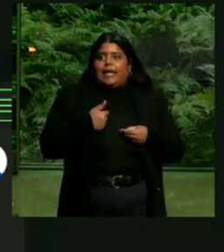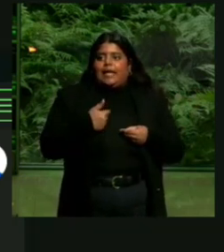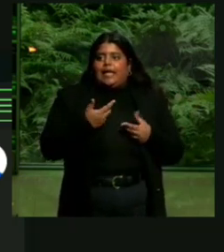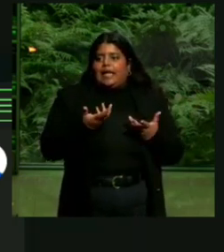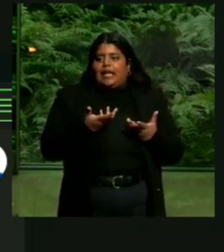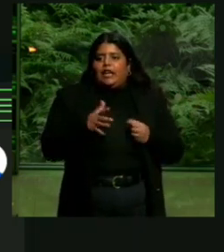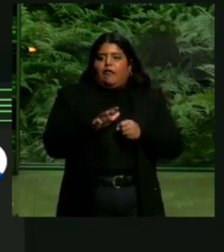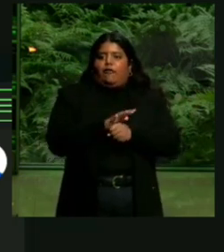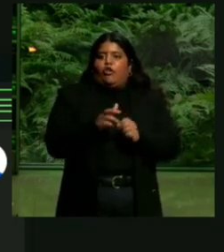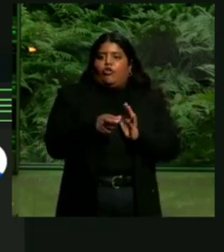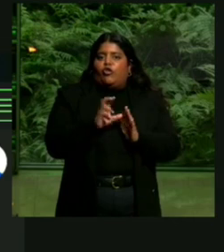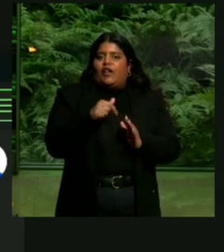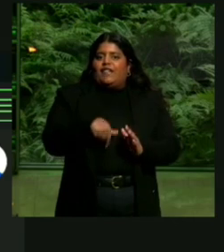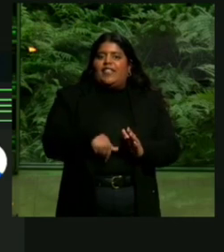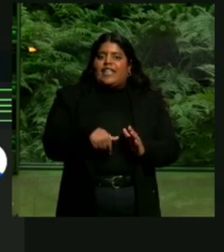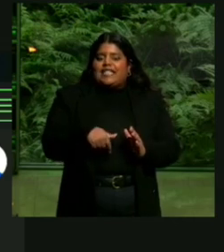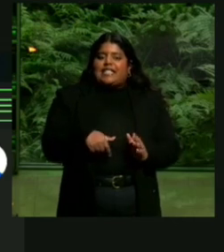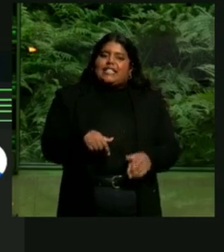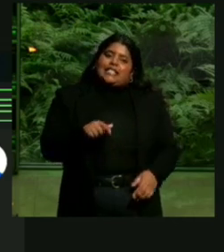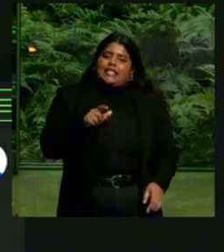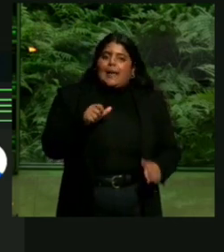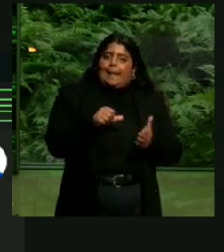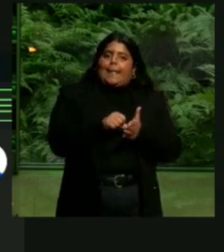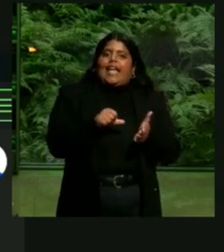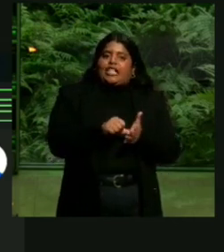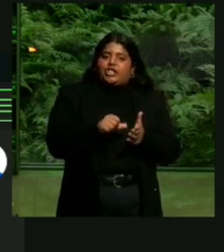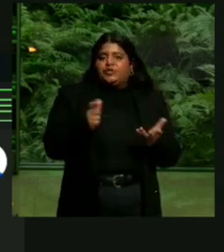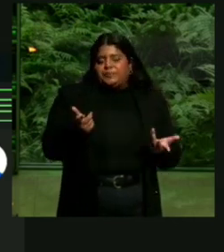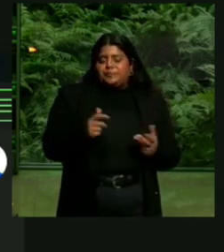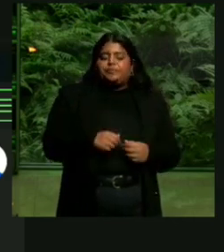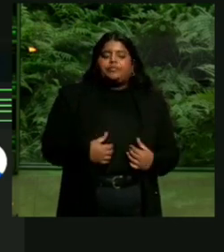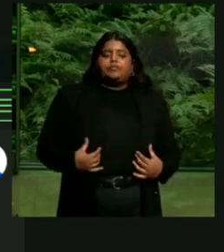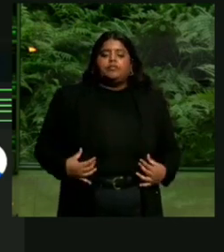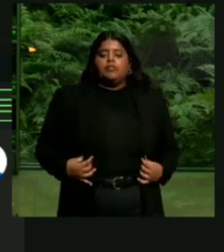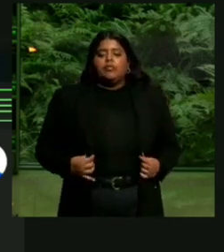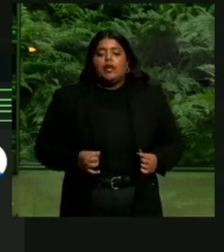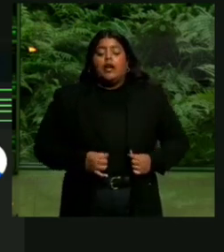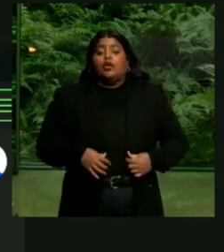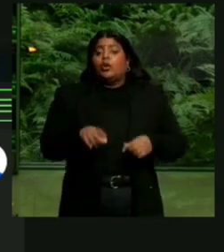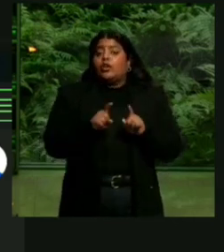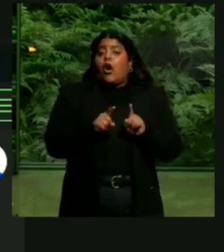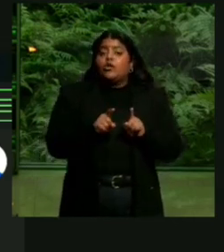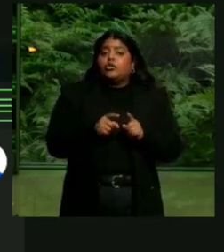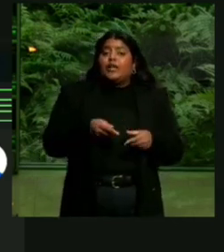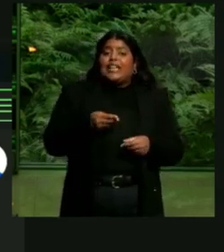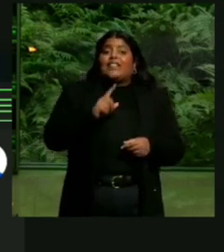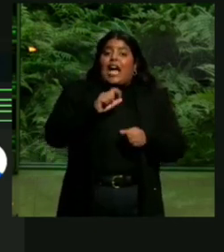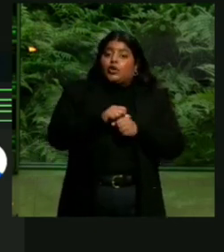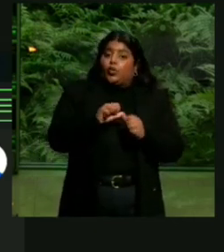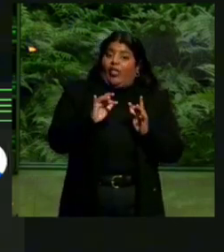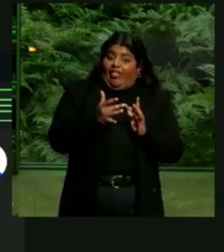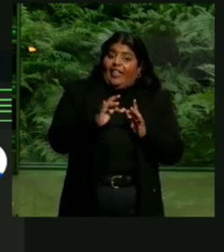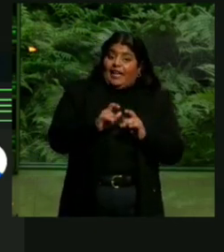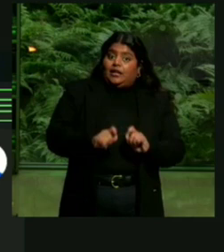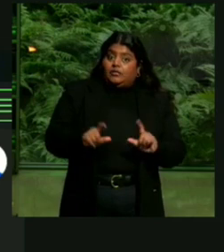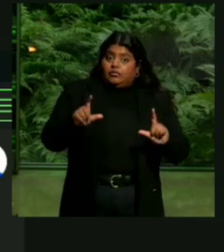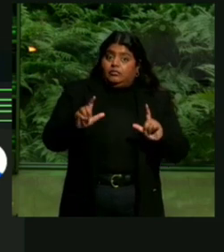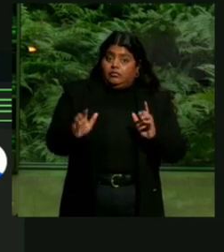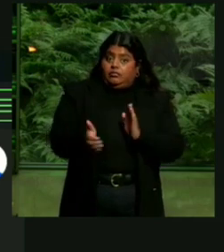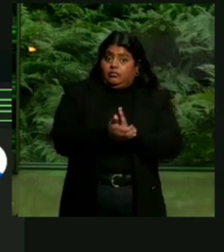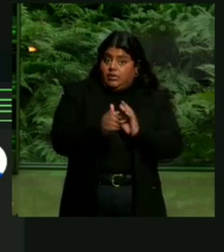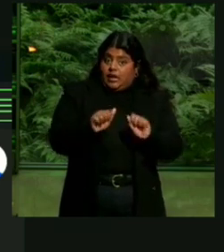a full review of this landing page. Now, one other thing you can do is you can also give it the actual link, because it also has